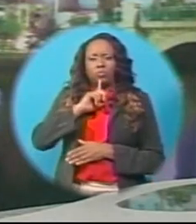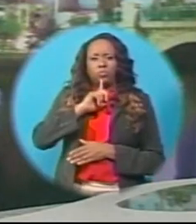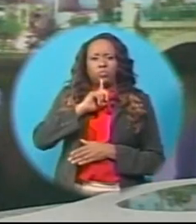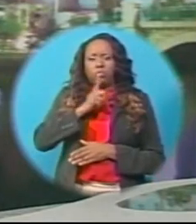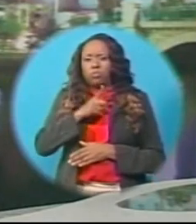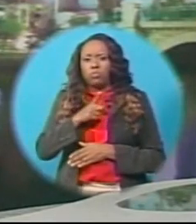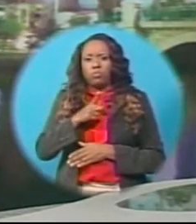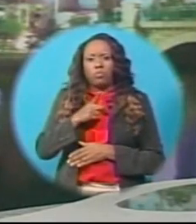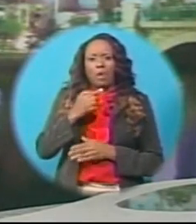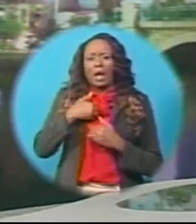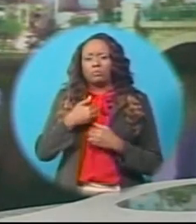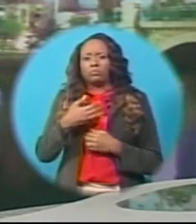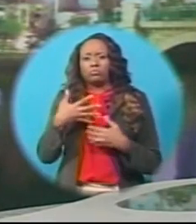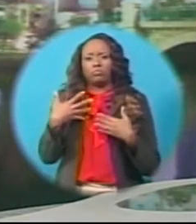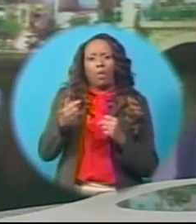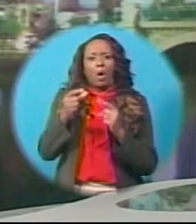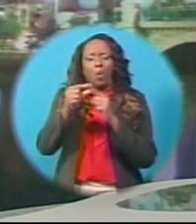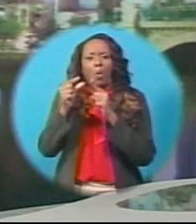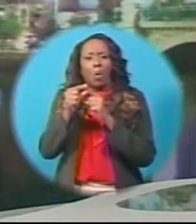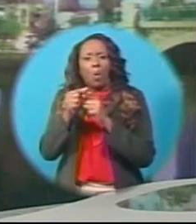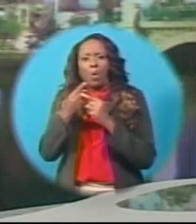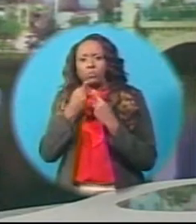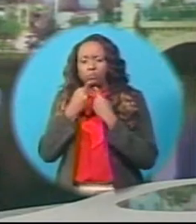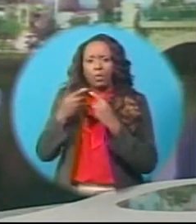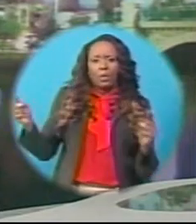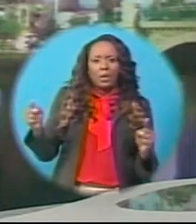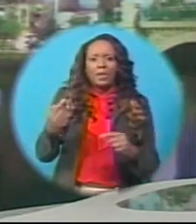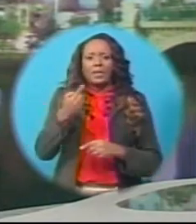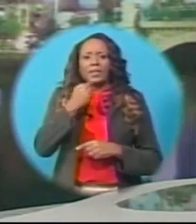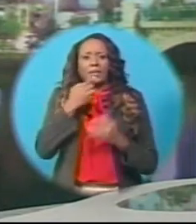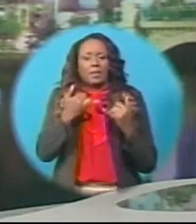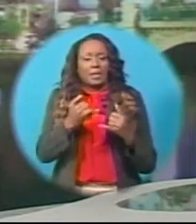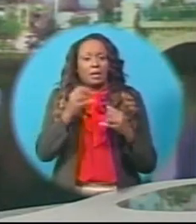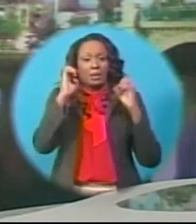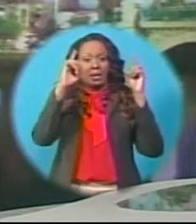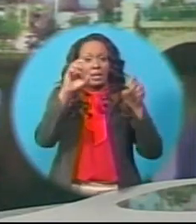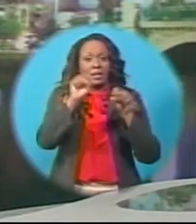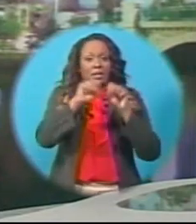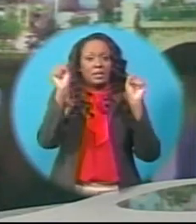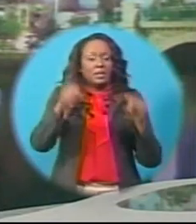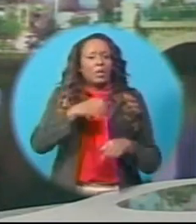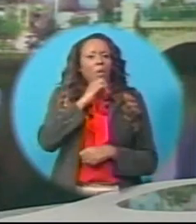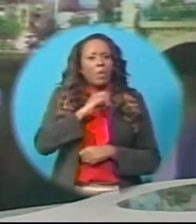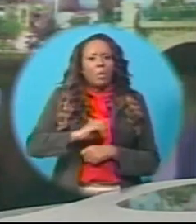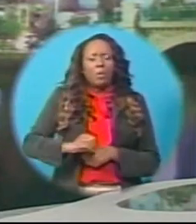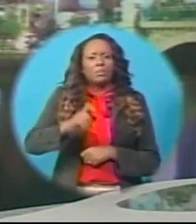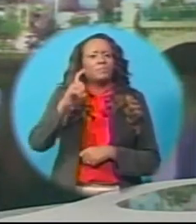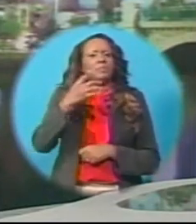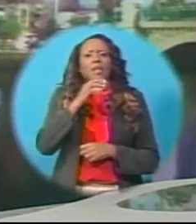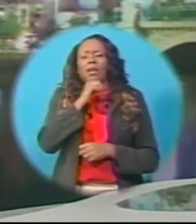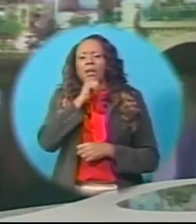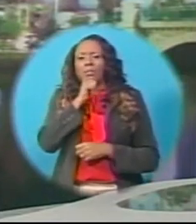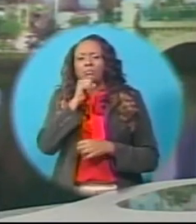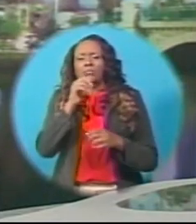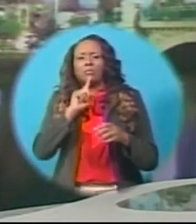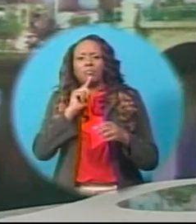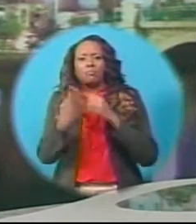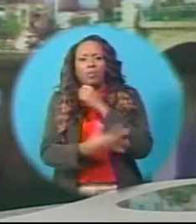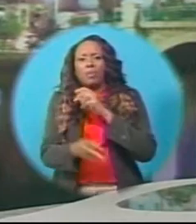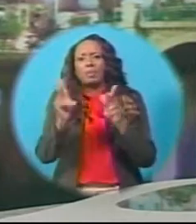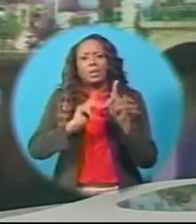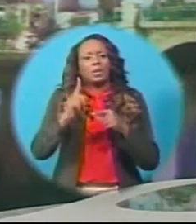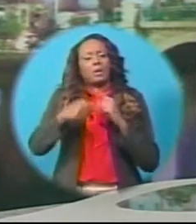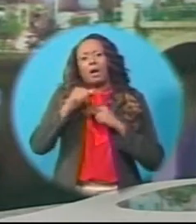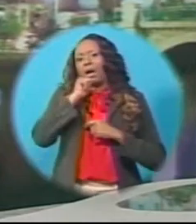FedNav International Limited, Barbados, Chris DeCary, says the current system is antiquated and marginalizes the less fortunate in